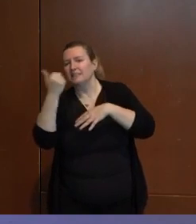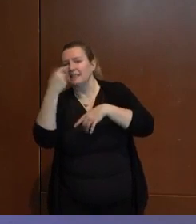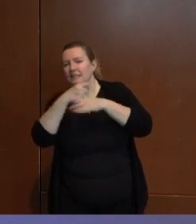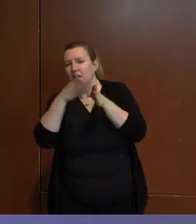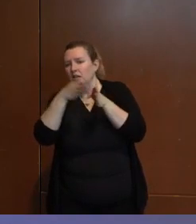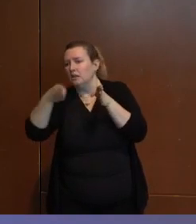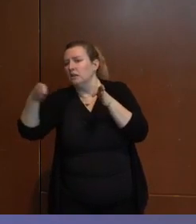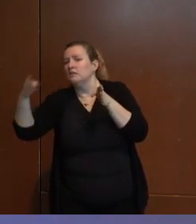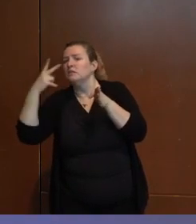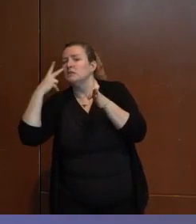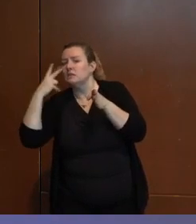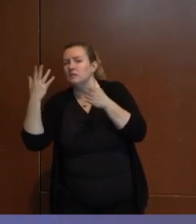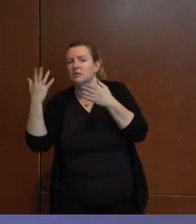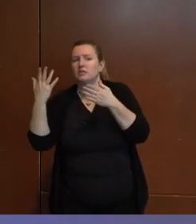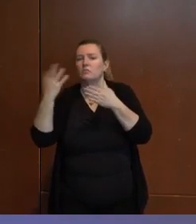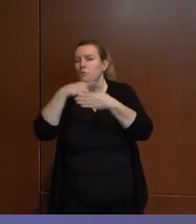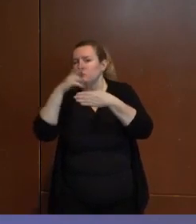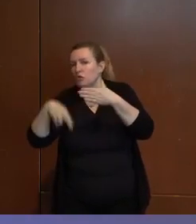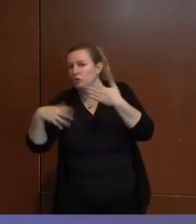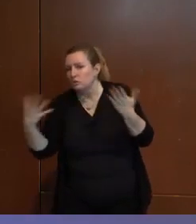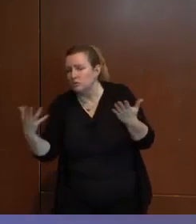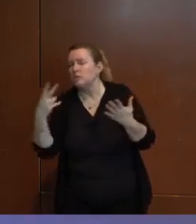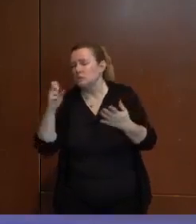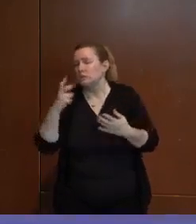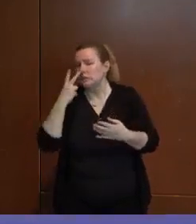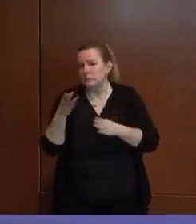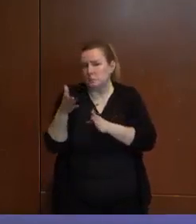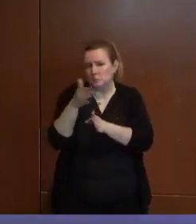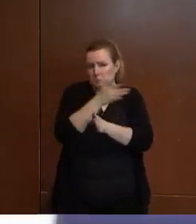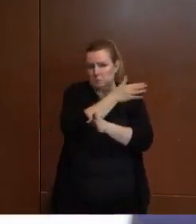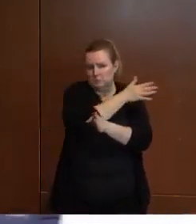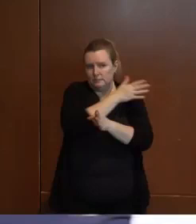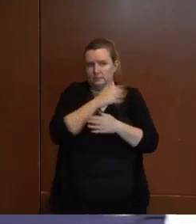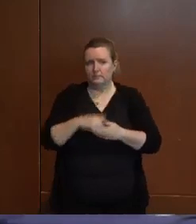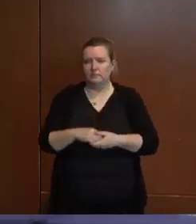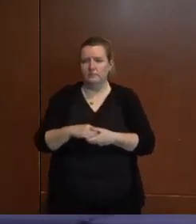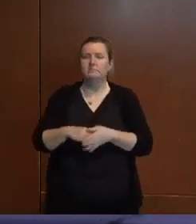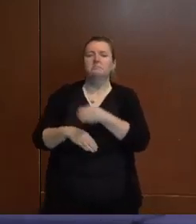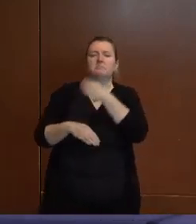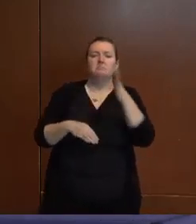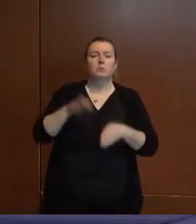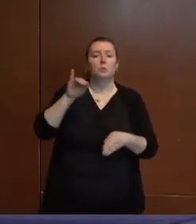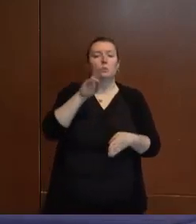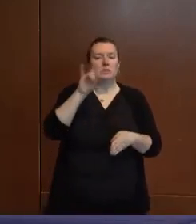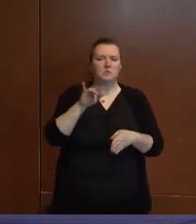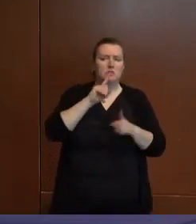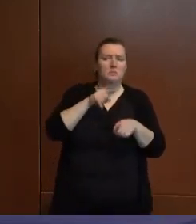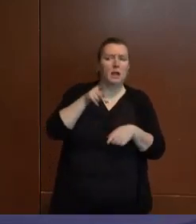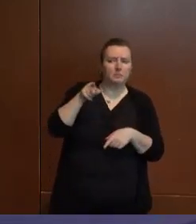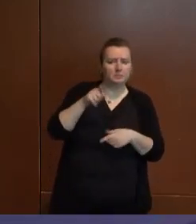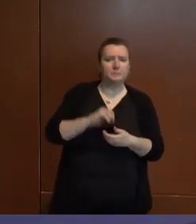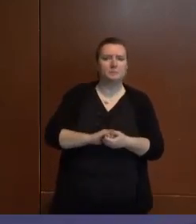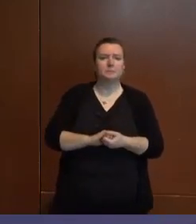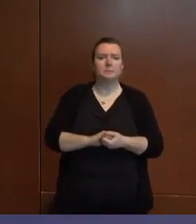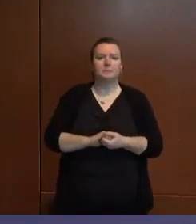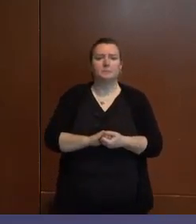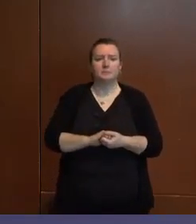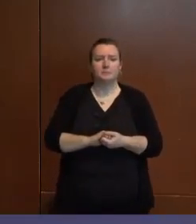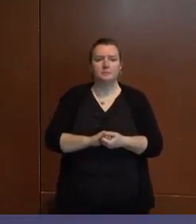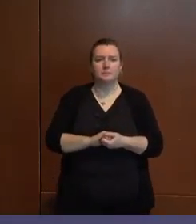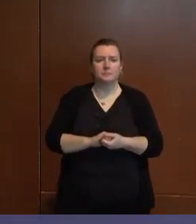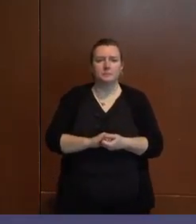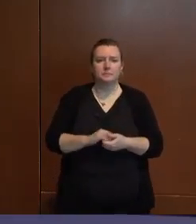that fair to say? It's totally fair to say. We're kind of looking in the rearview mirror because of the way tests come in. But again, we